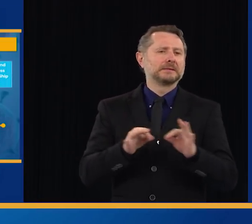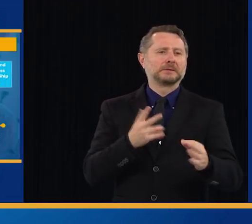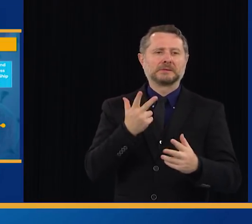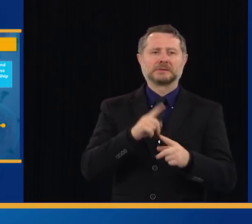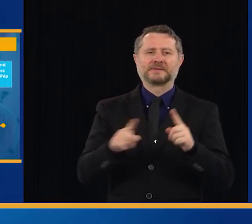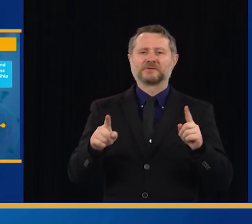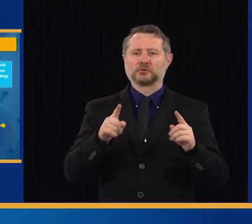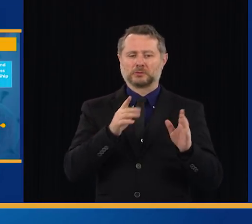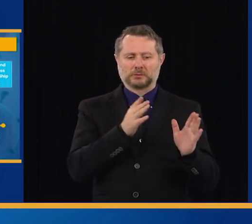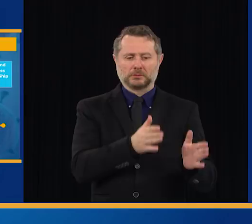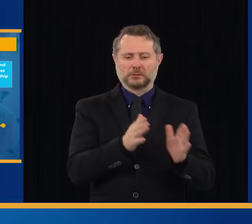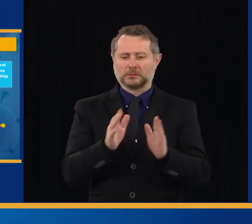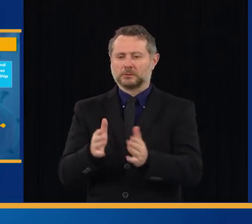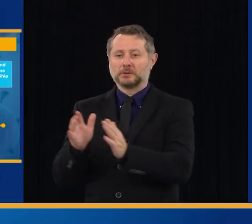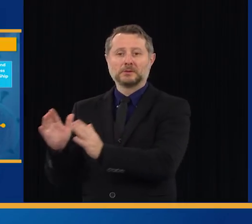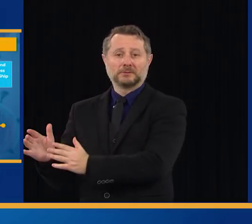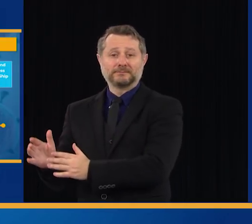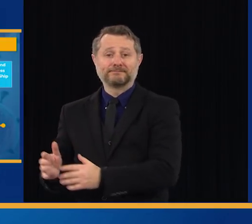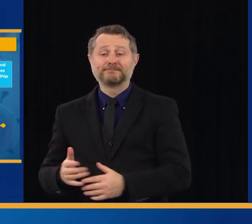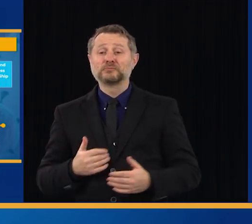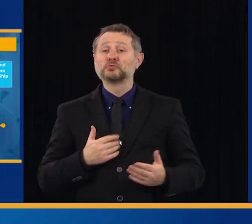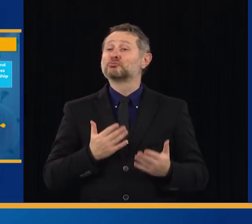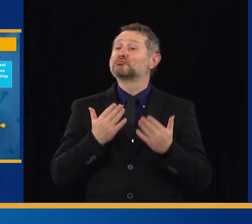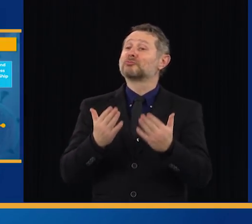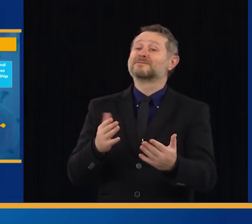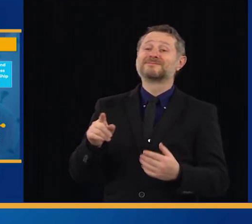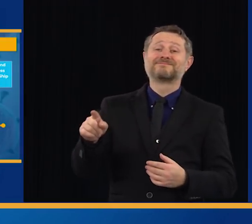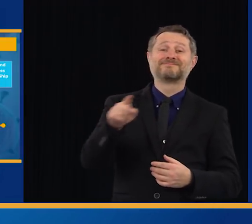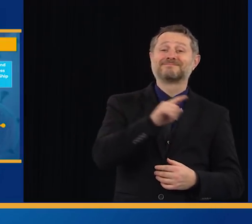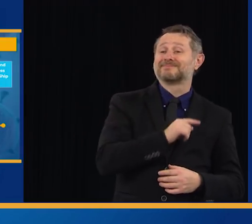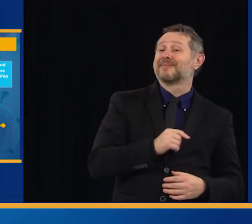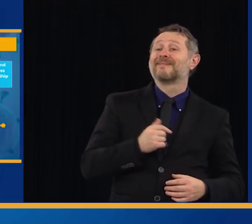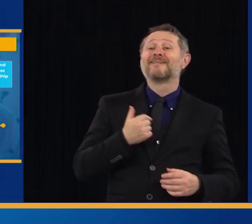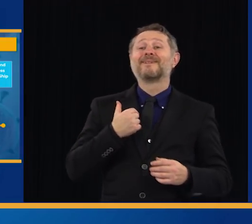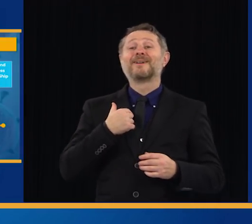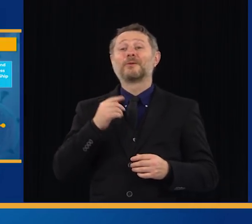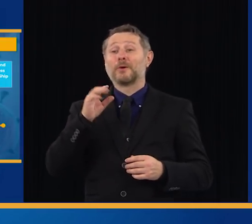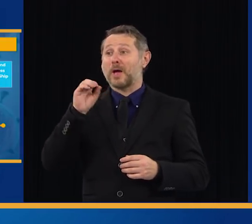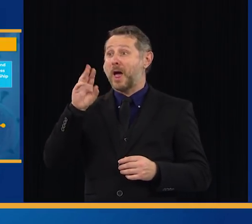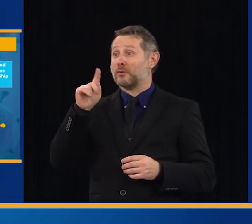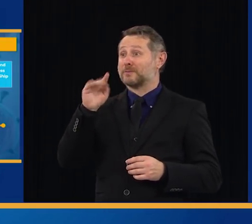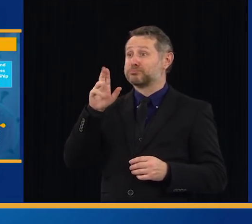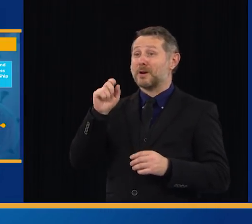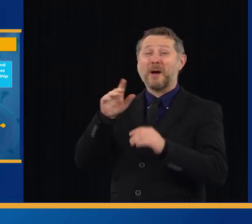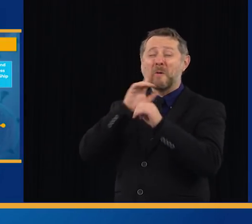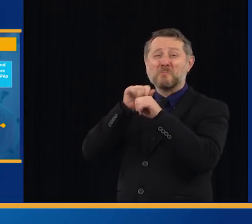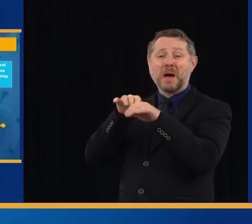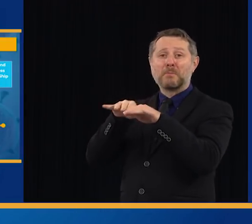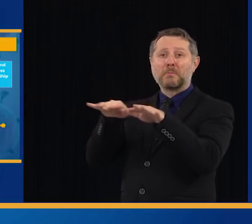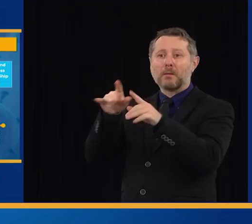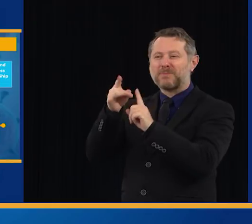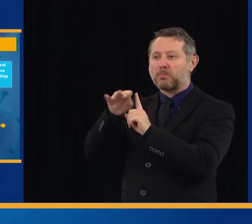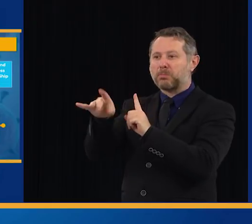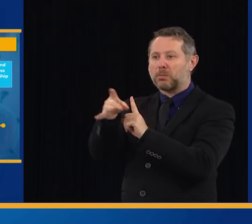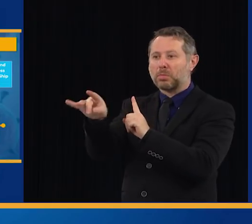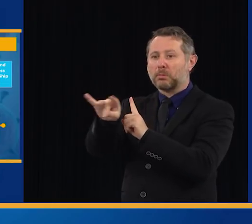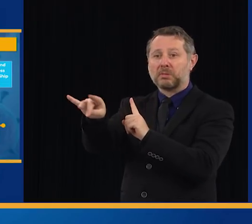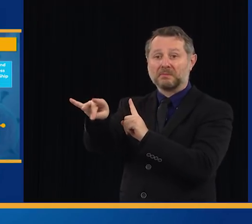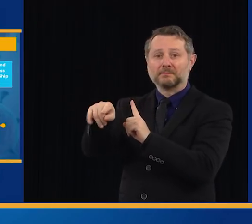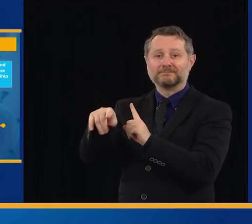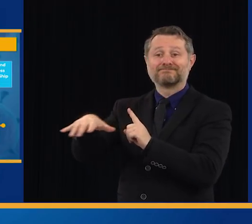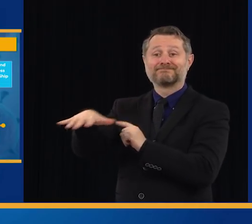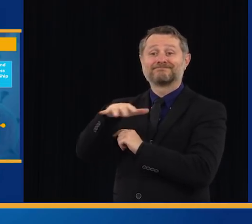where you've seen an outbreak epidemic spread, it's when one person